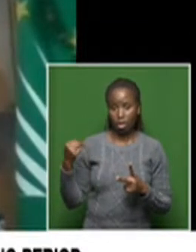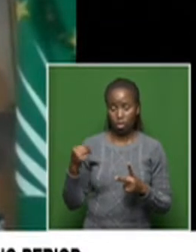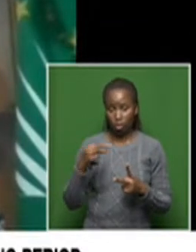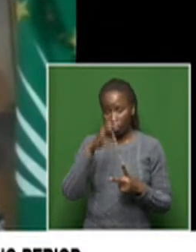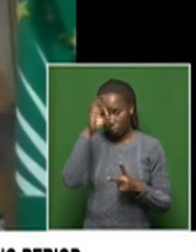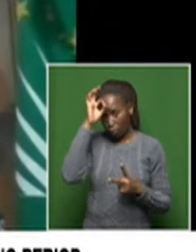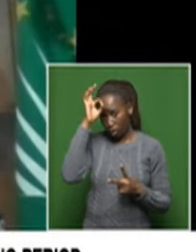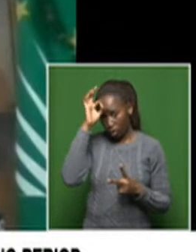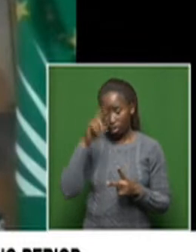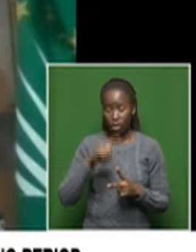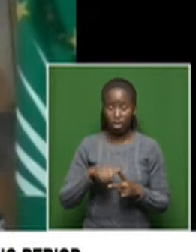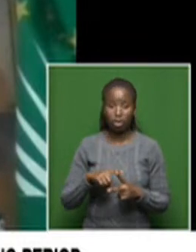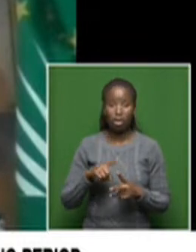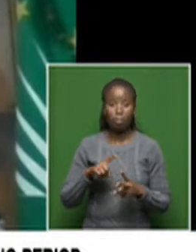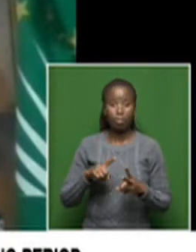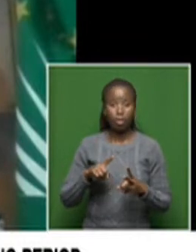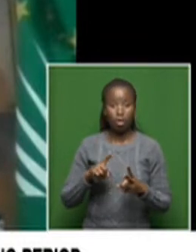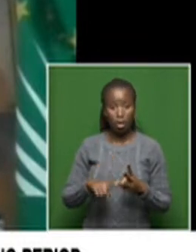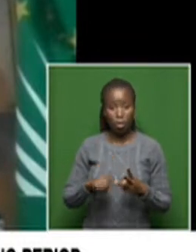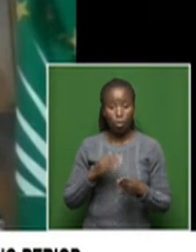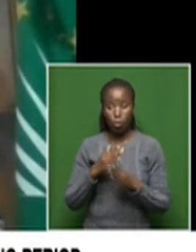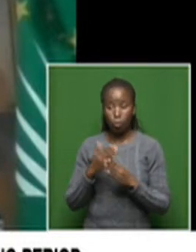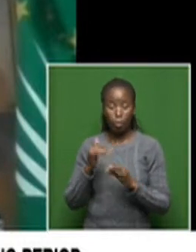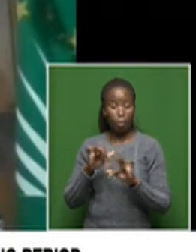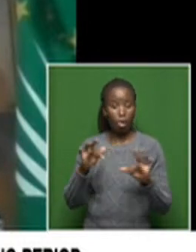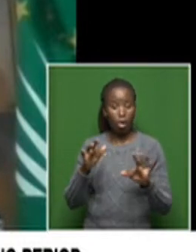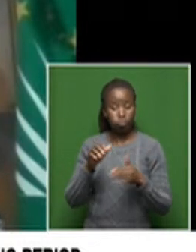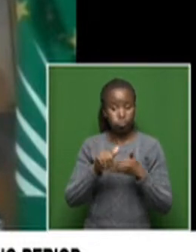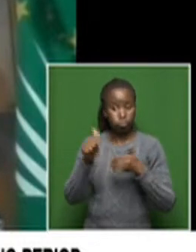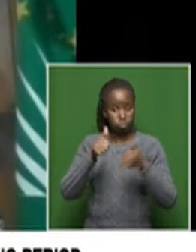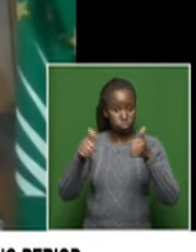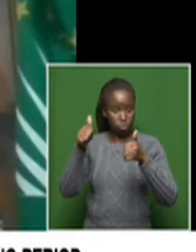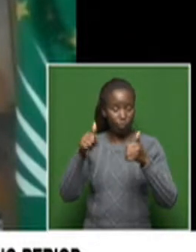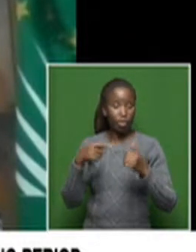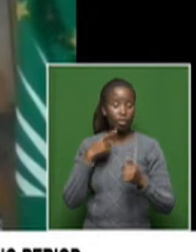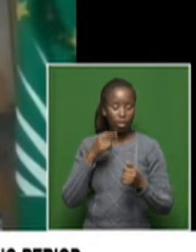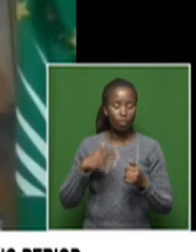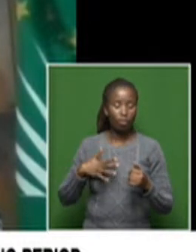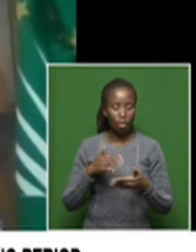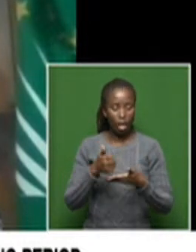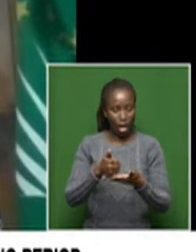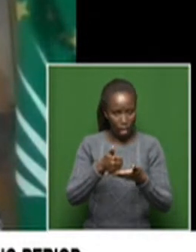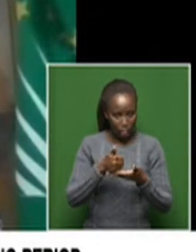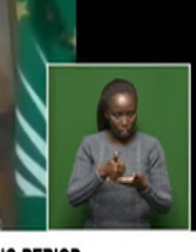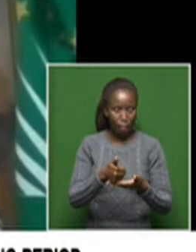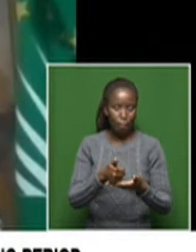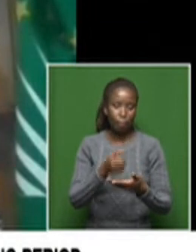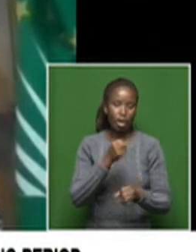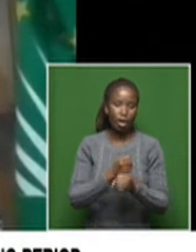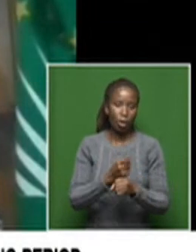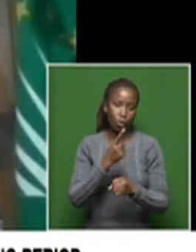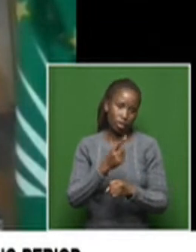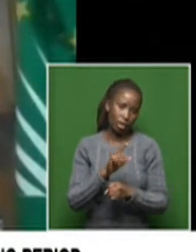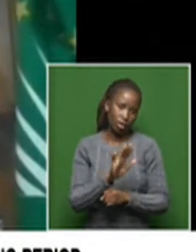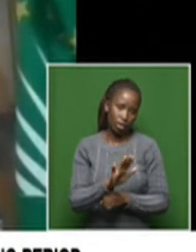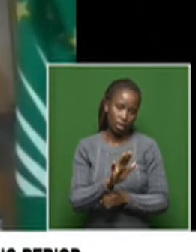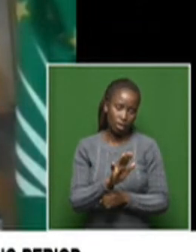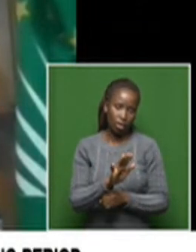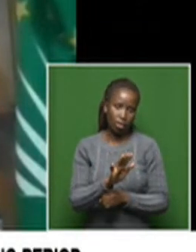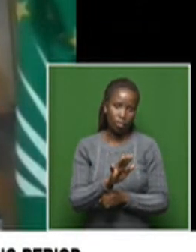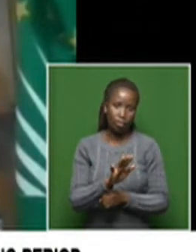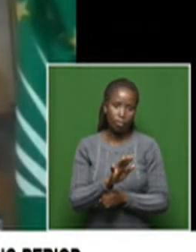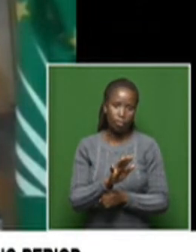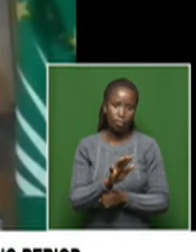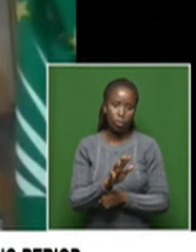veterans, we have requested additional capacity to assist Gauteng in terms of military help that has